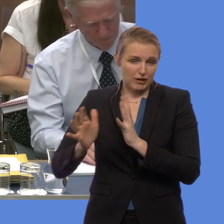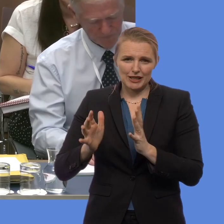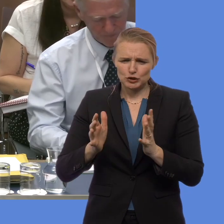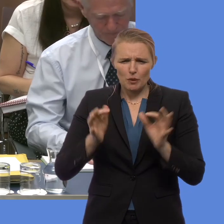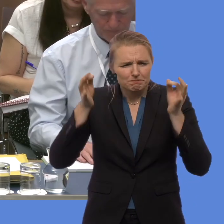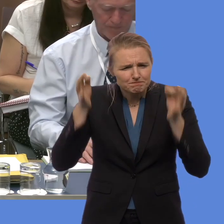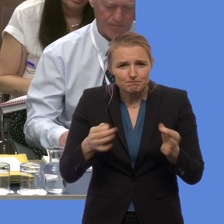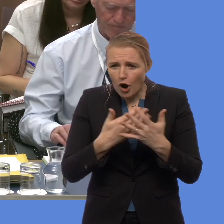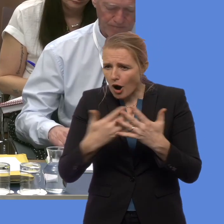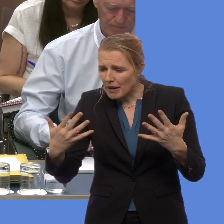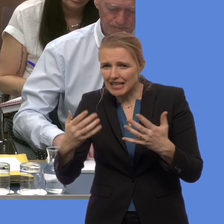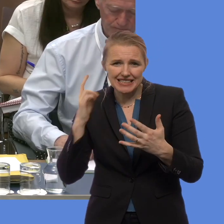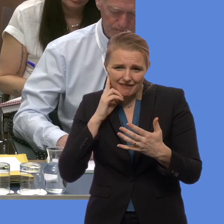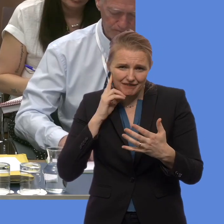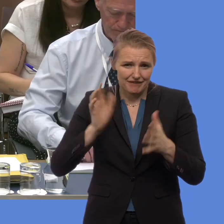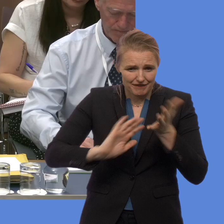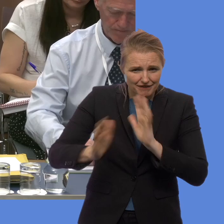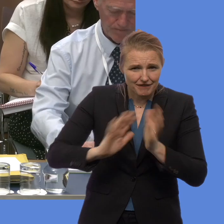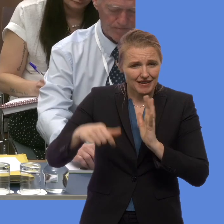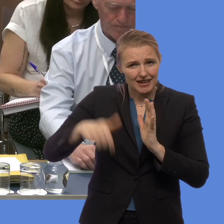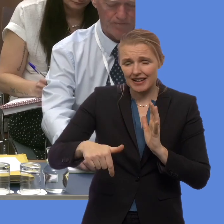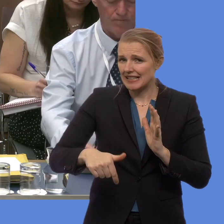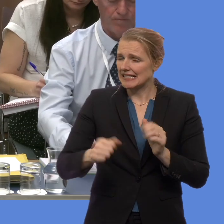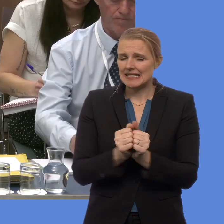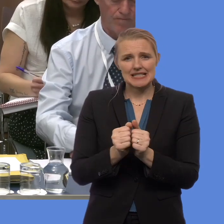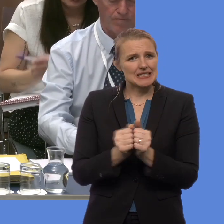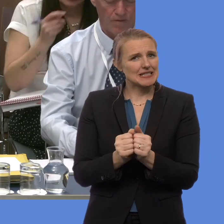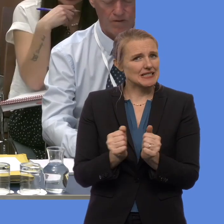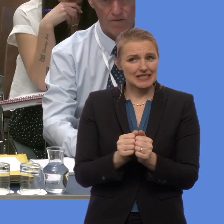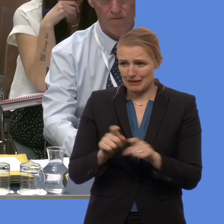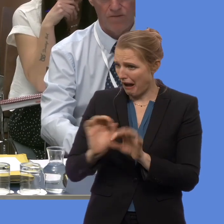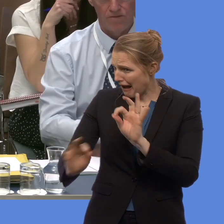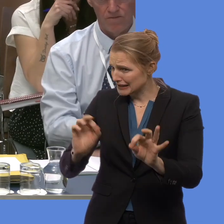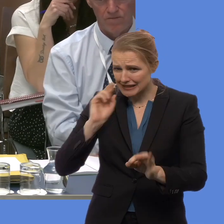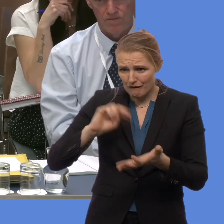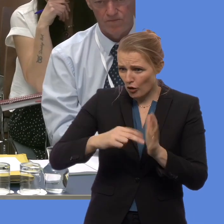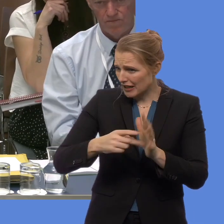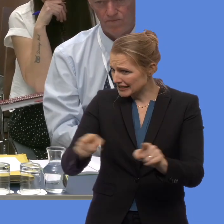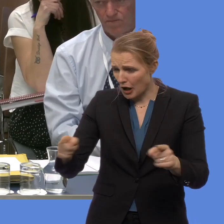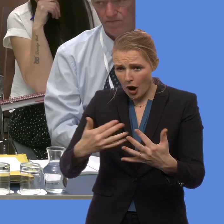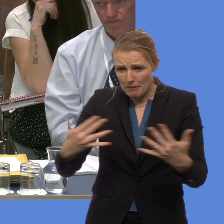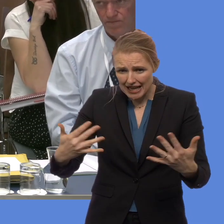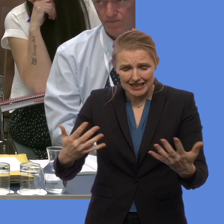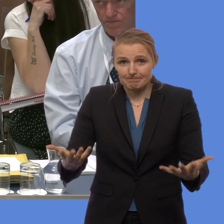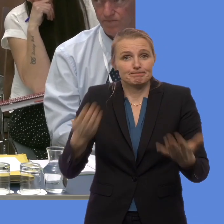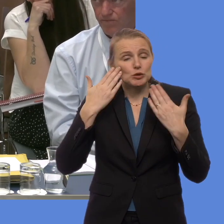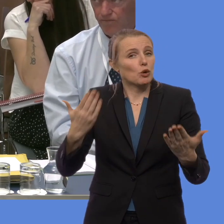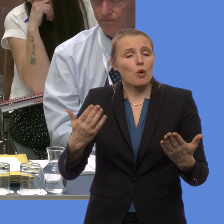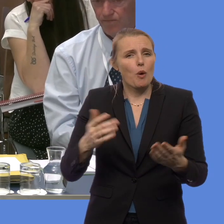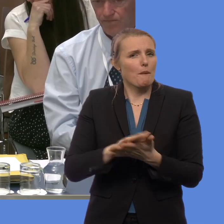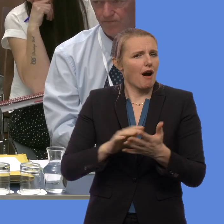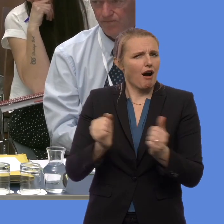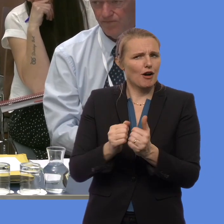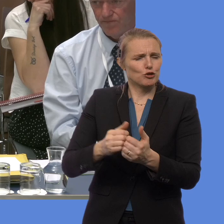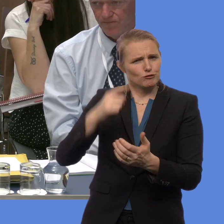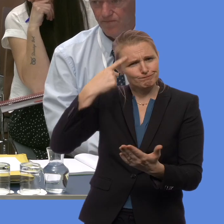to definitive numbers, even with all our stakeholder work, which does make it slightly difficult to get to budget numbers as well. But that will